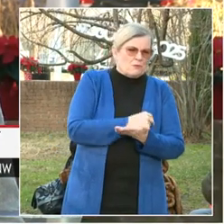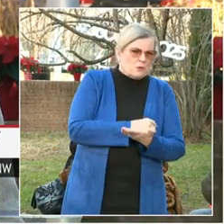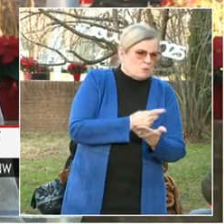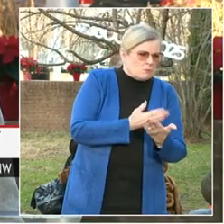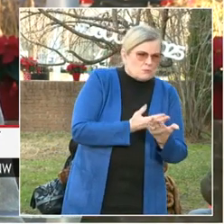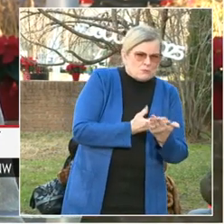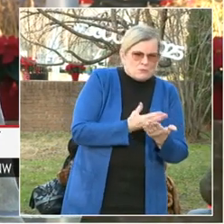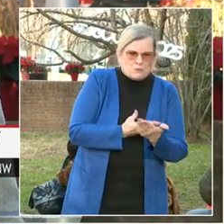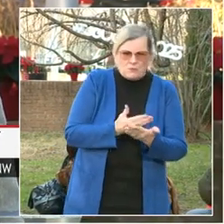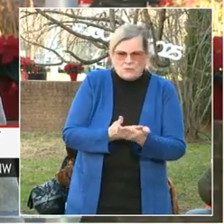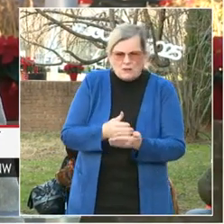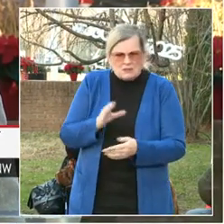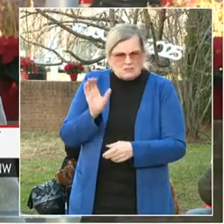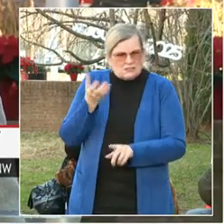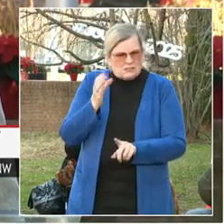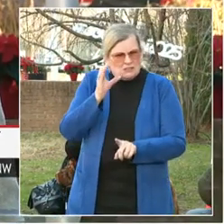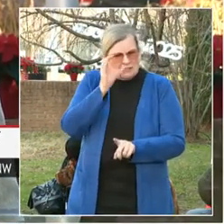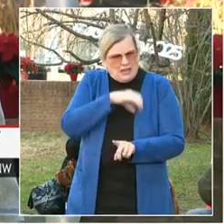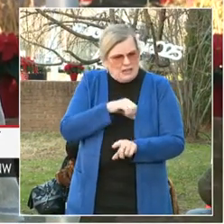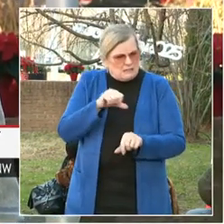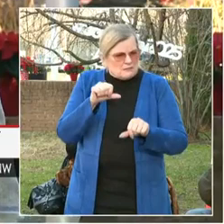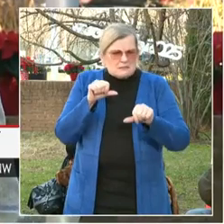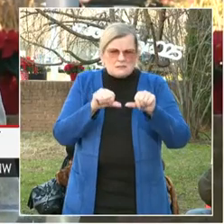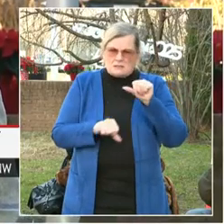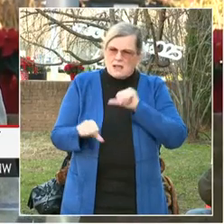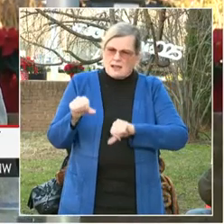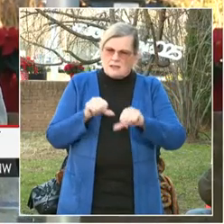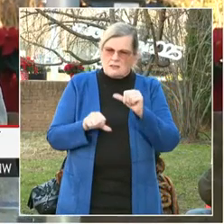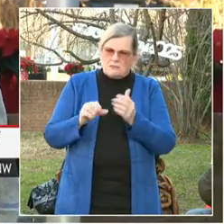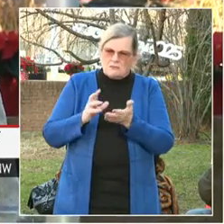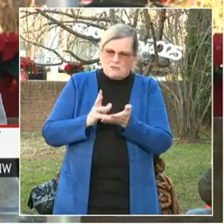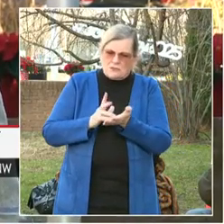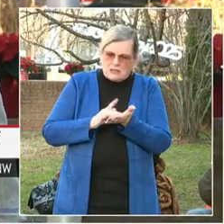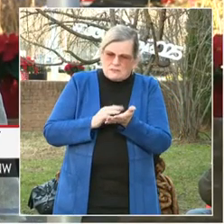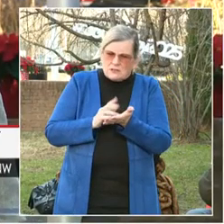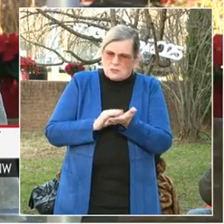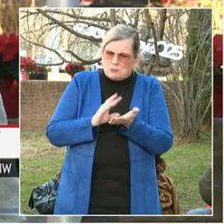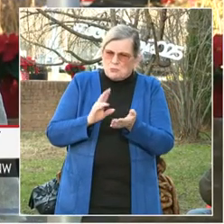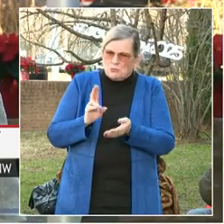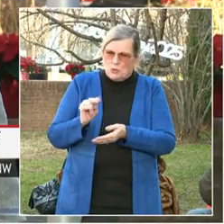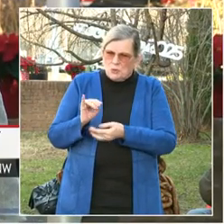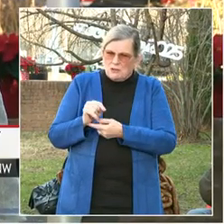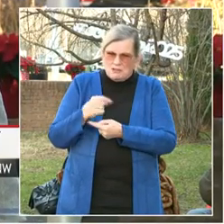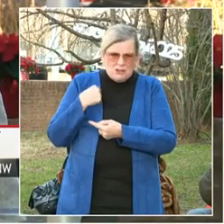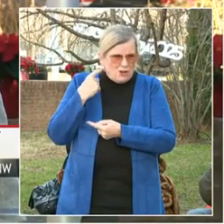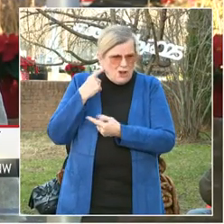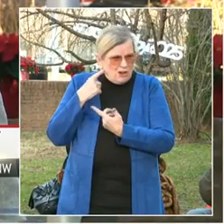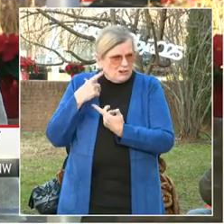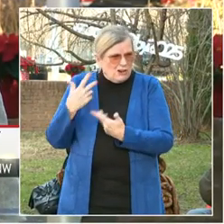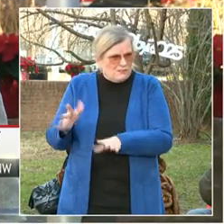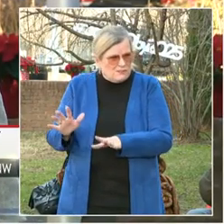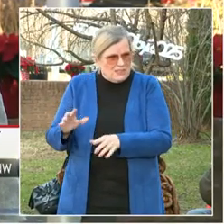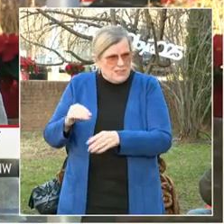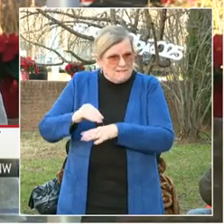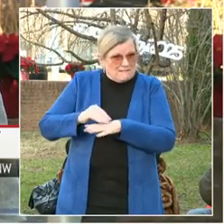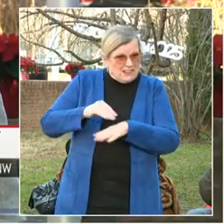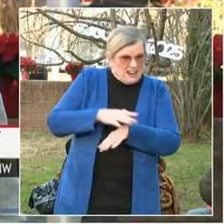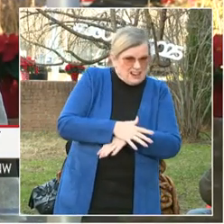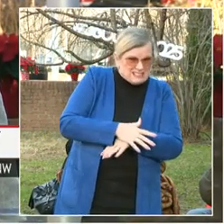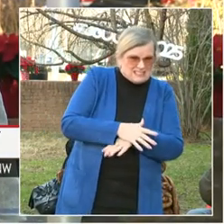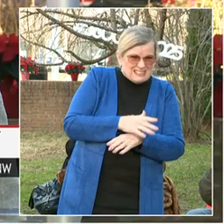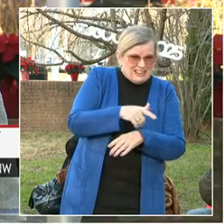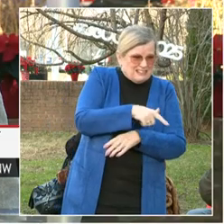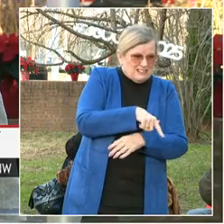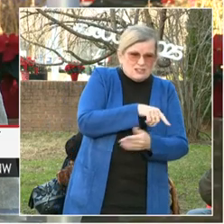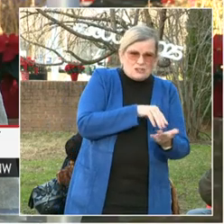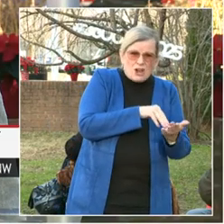in the fingerprints unit. We spoke with Director Geldhart, and he said there's a possibility this could affect thousands of cases, possibly overturning convictions. We